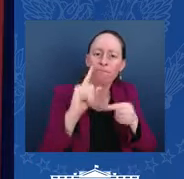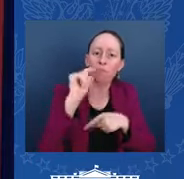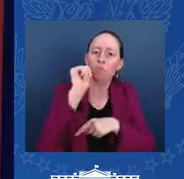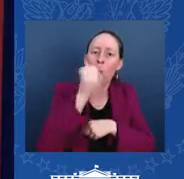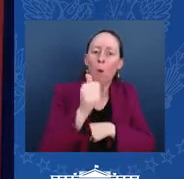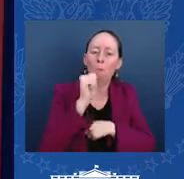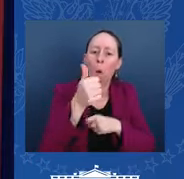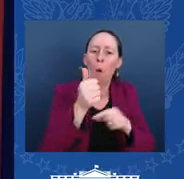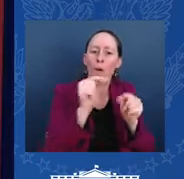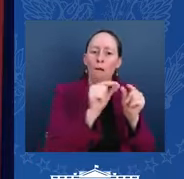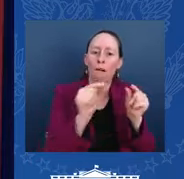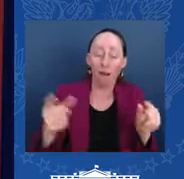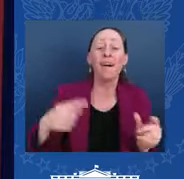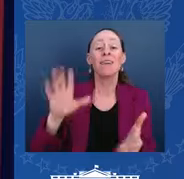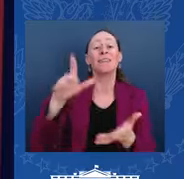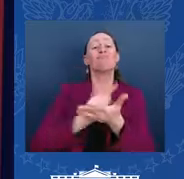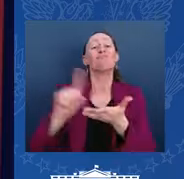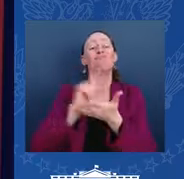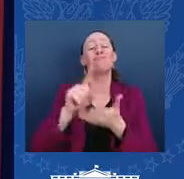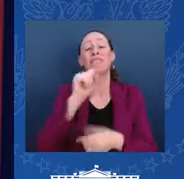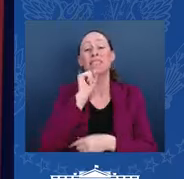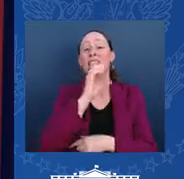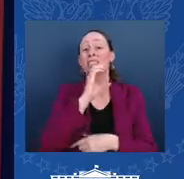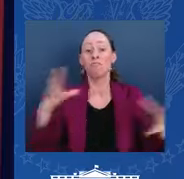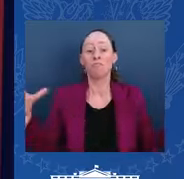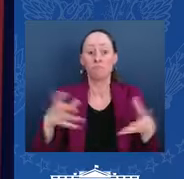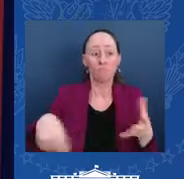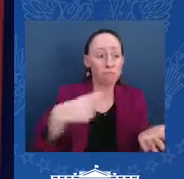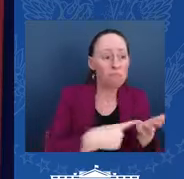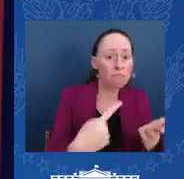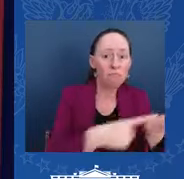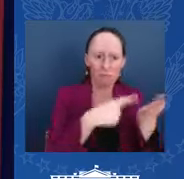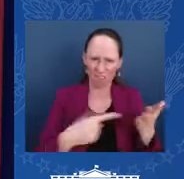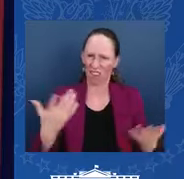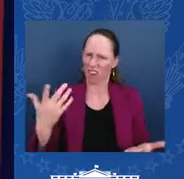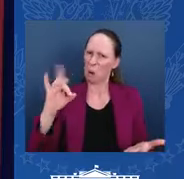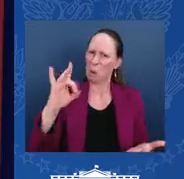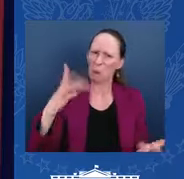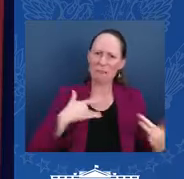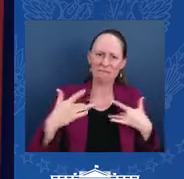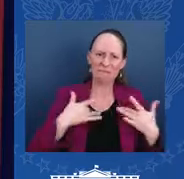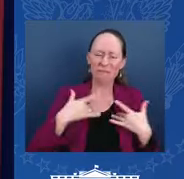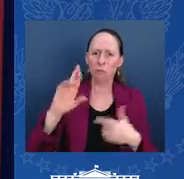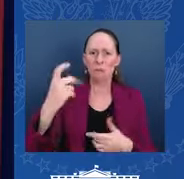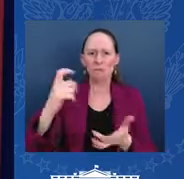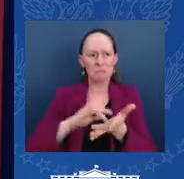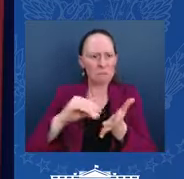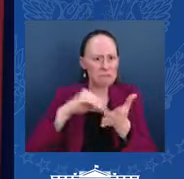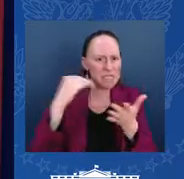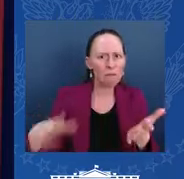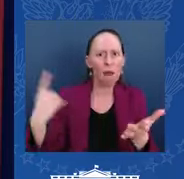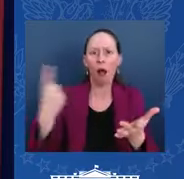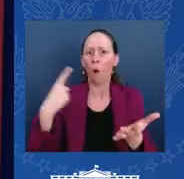high-cost drugs, and we often talk about how difficult it is and challenging to cover the health care